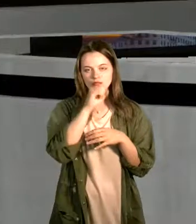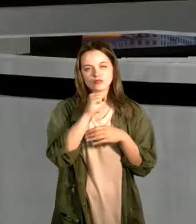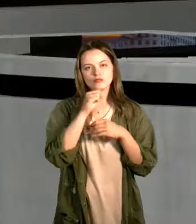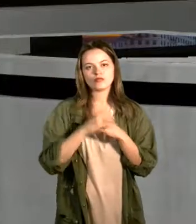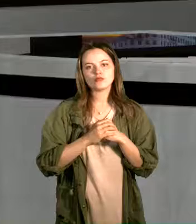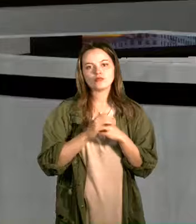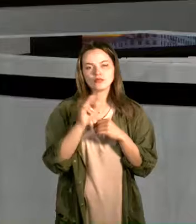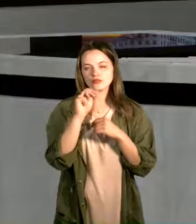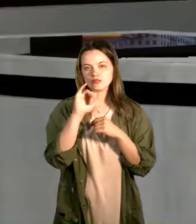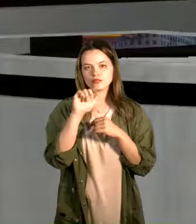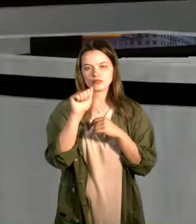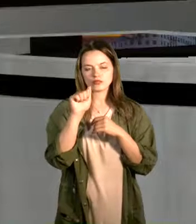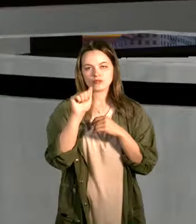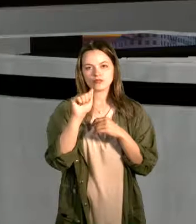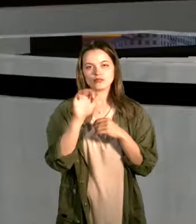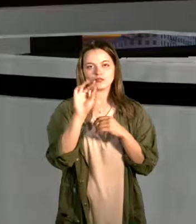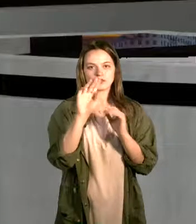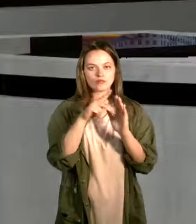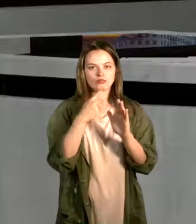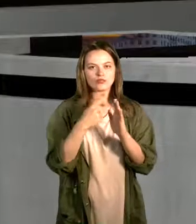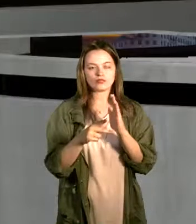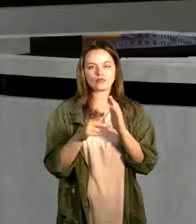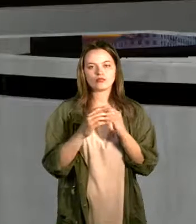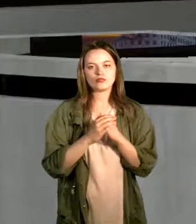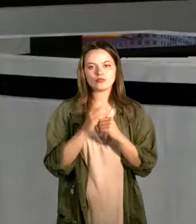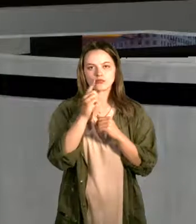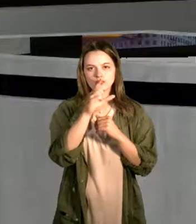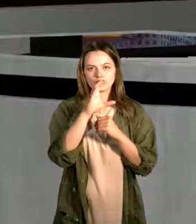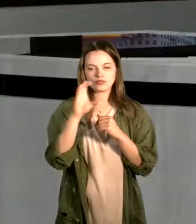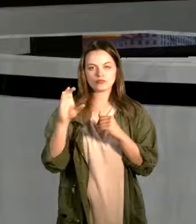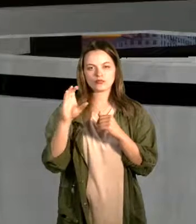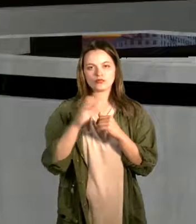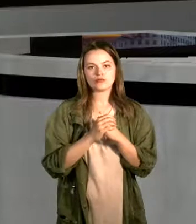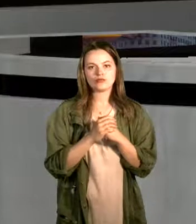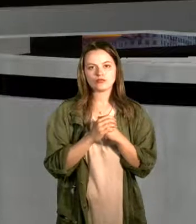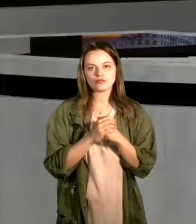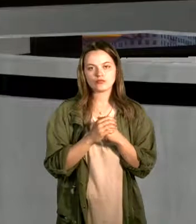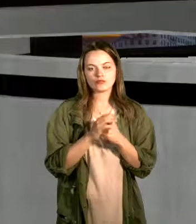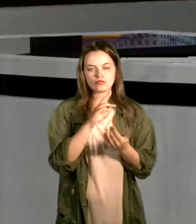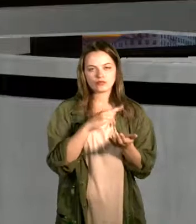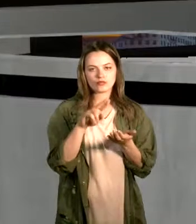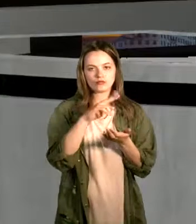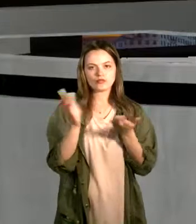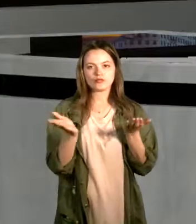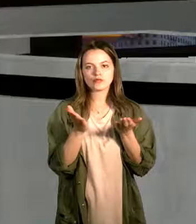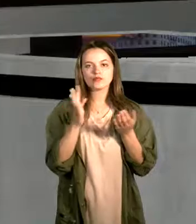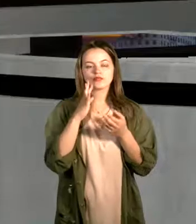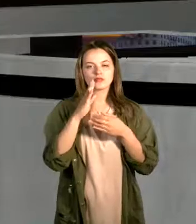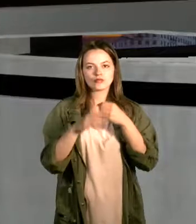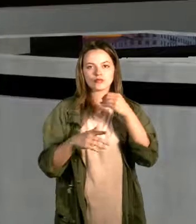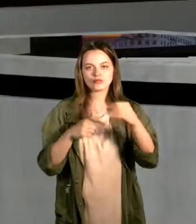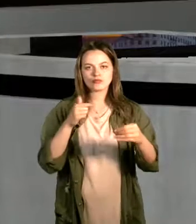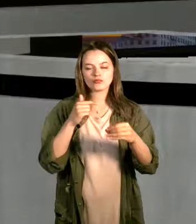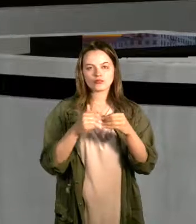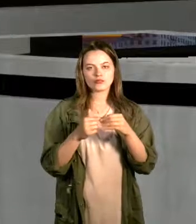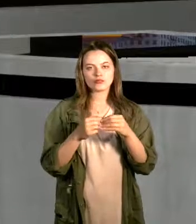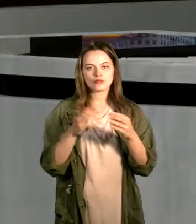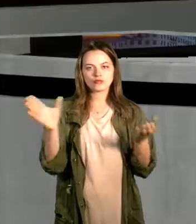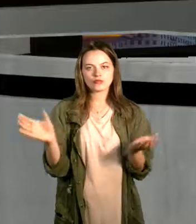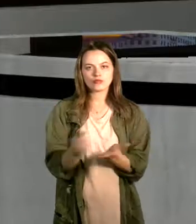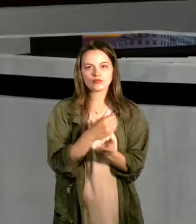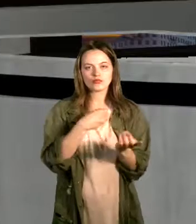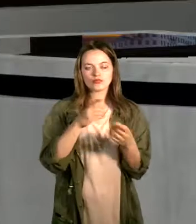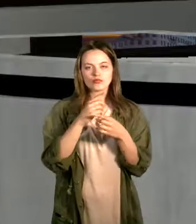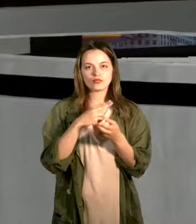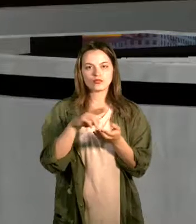Also, on May 10th, during 8th period, representatives from LTRIC's Honors College will be at PHS to discuss an excellent opportunity to go to college